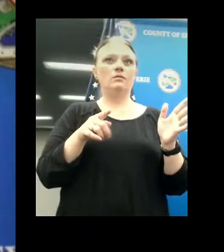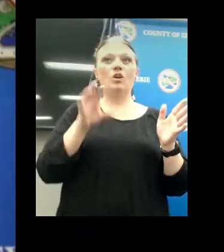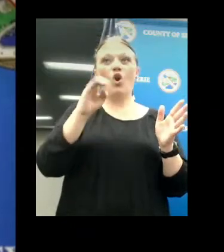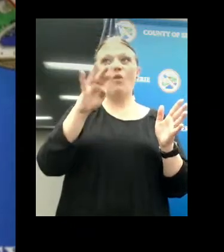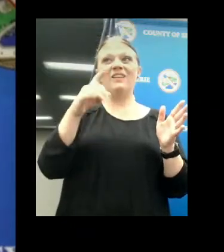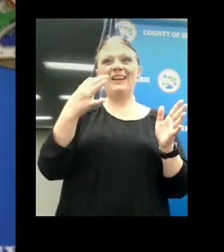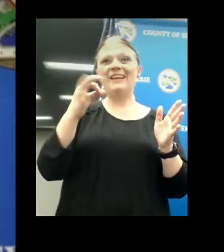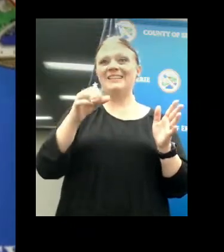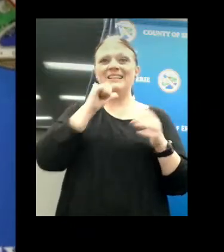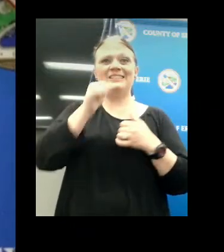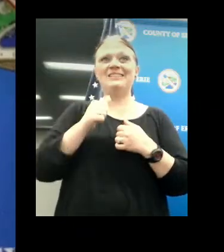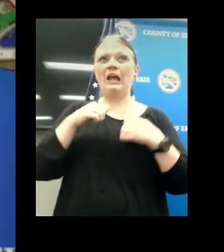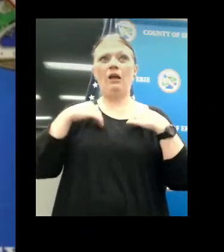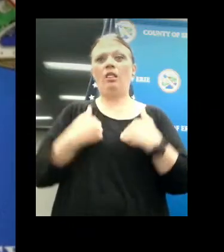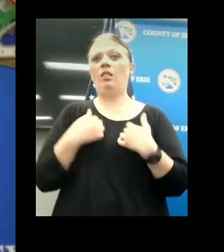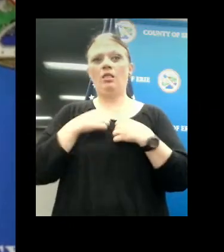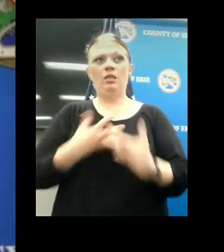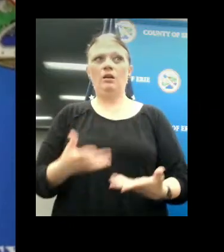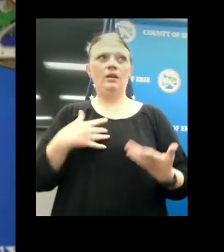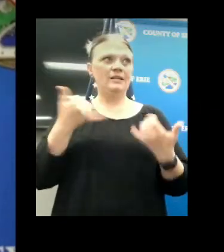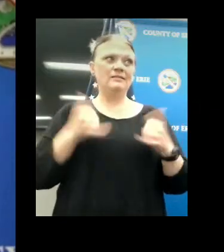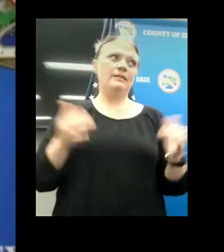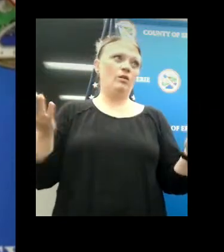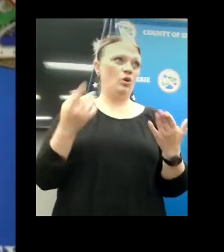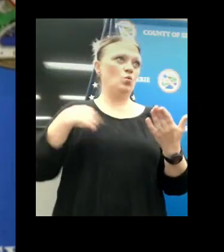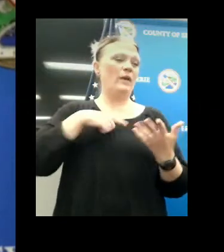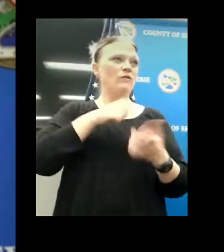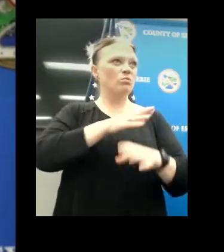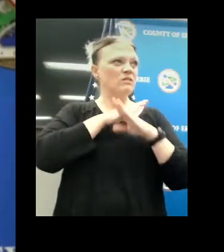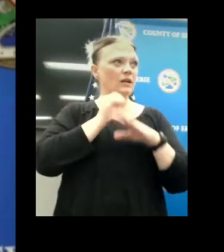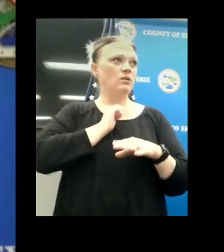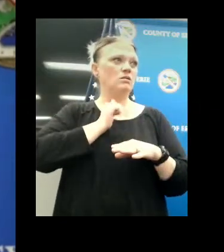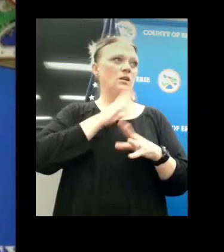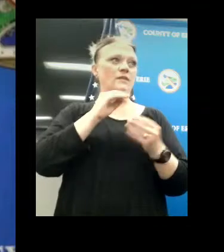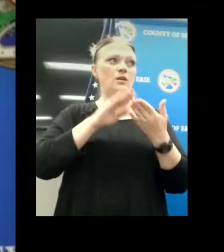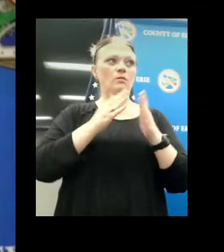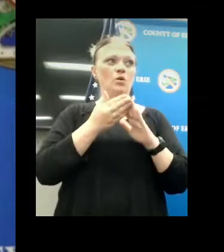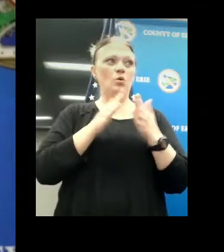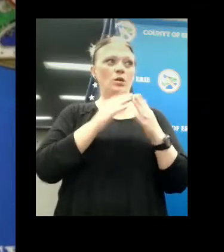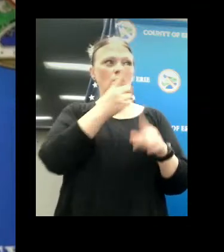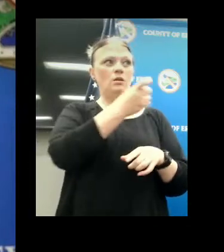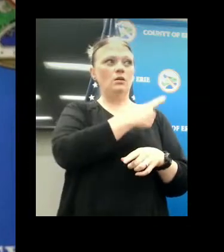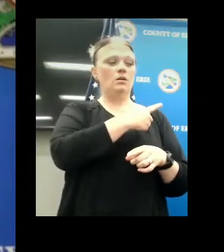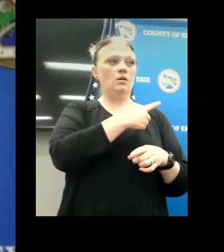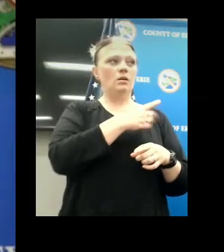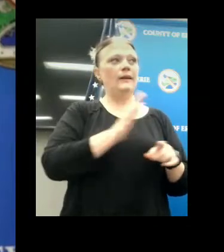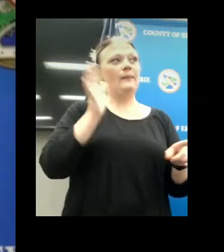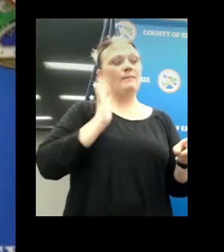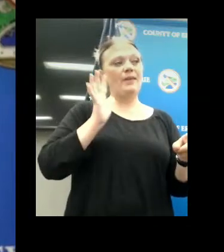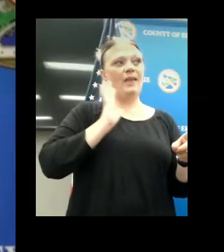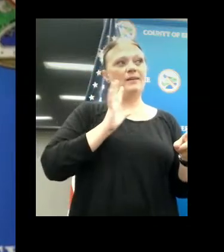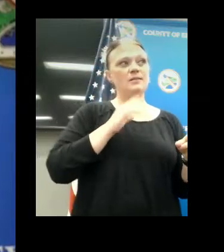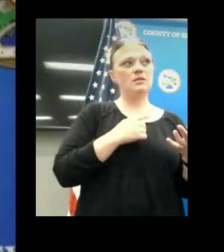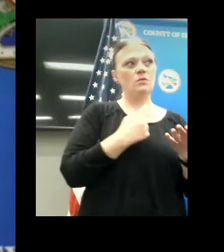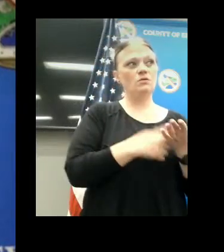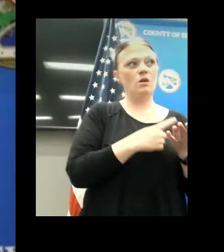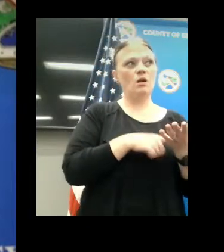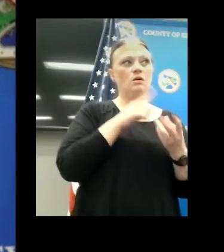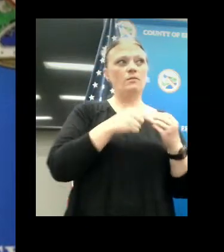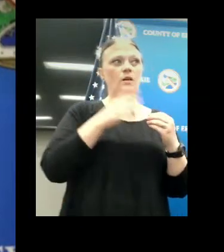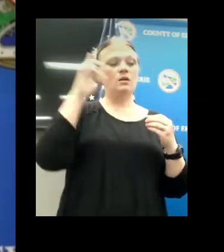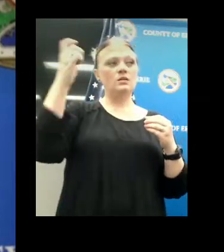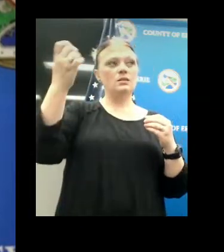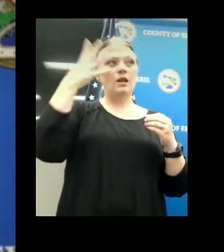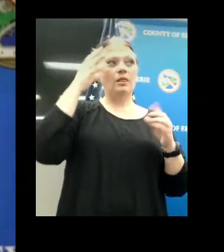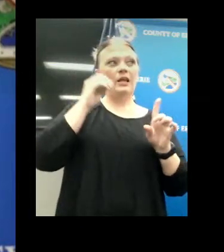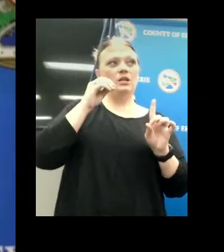It's still here, and we have to do what we can to protect ourselves and protect our community. In the past, Dr. Burstein, we've talked about,